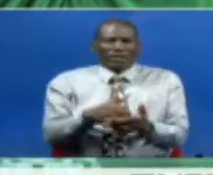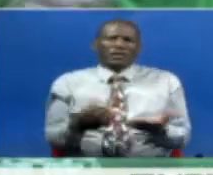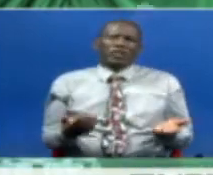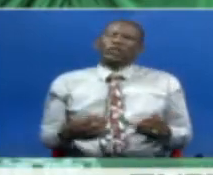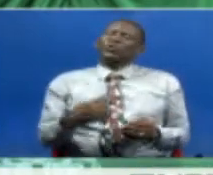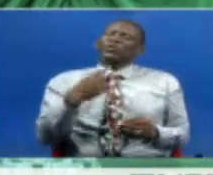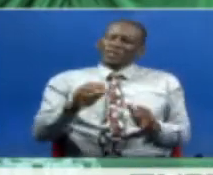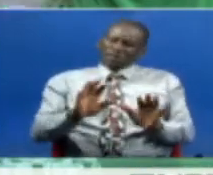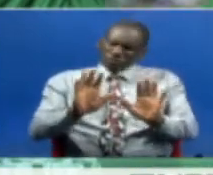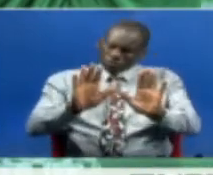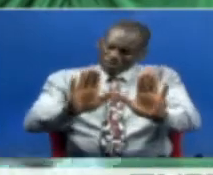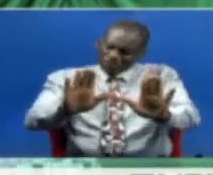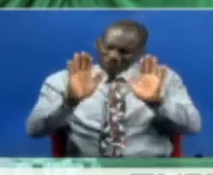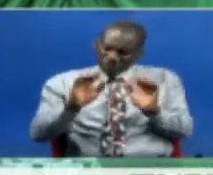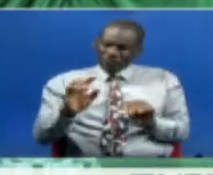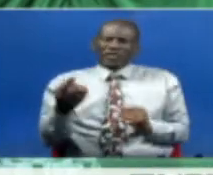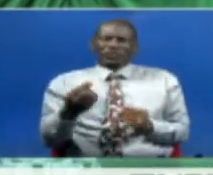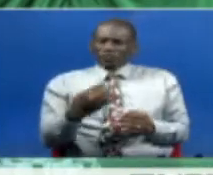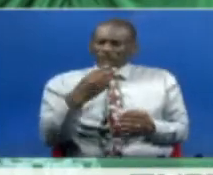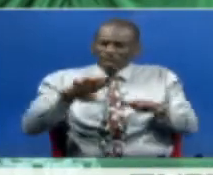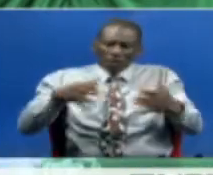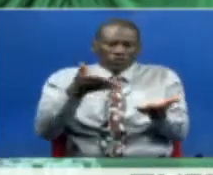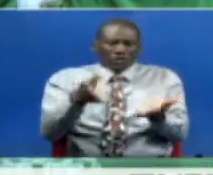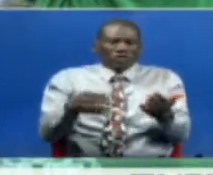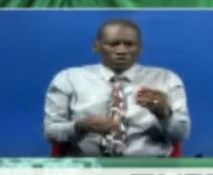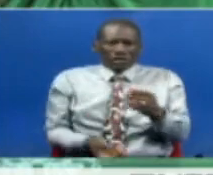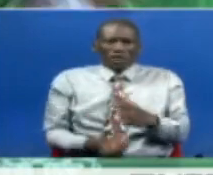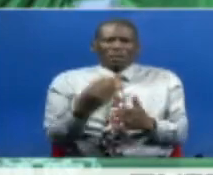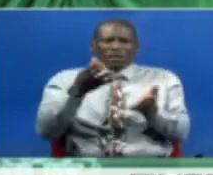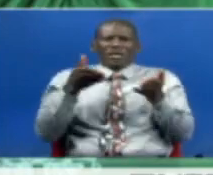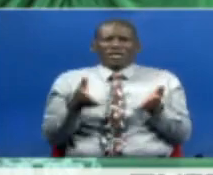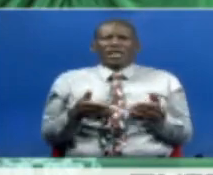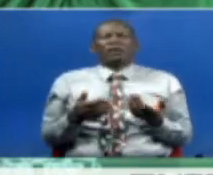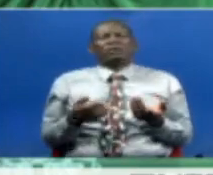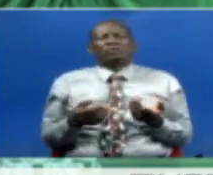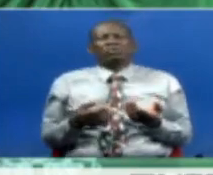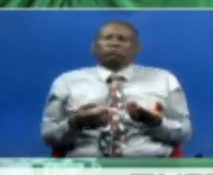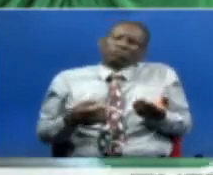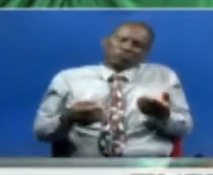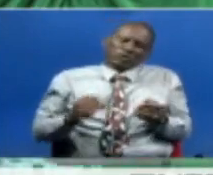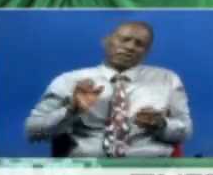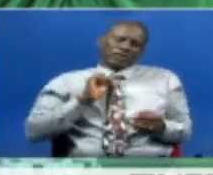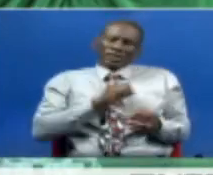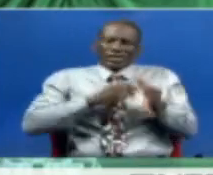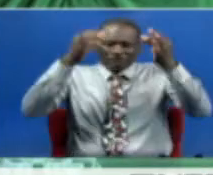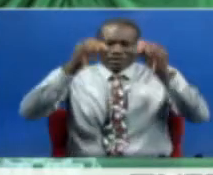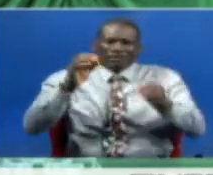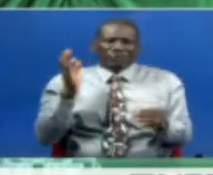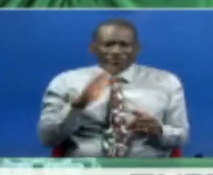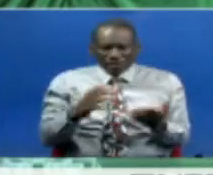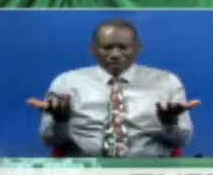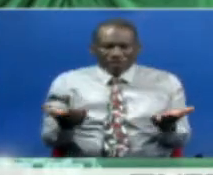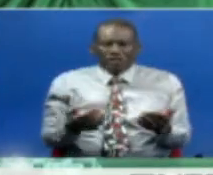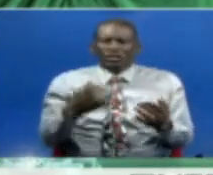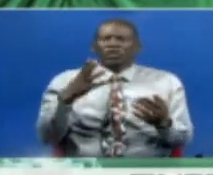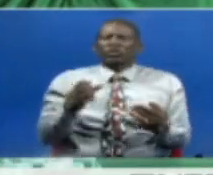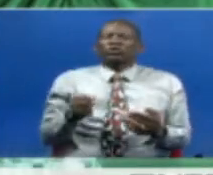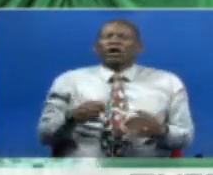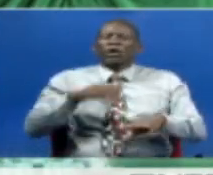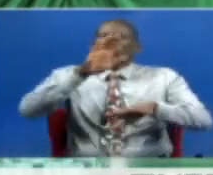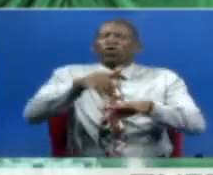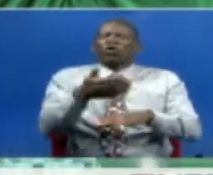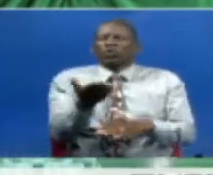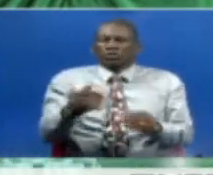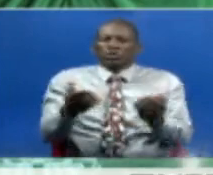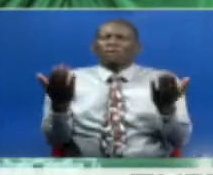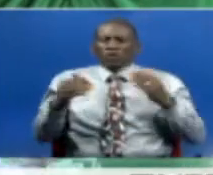tukasema wangangane, tuone vile itakuwa. Sasa si imekuwa vile imekuwa, pia nitawaita tena, hiyo ndio kazi yangu,